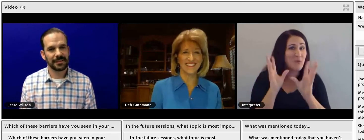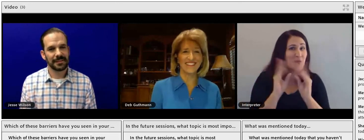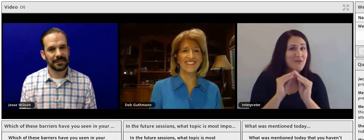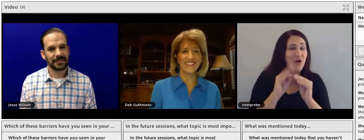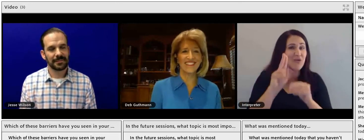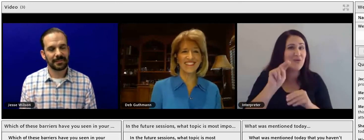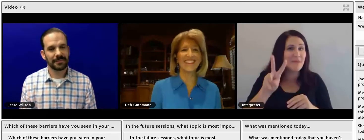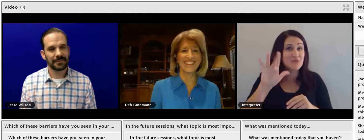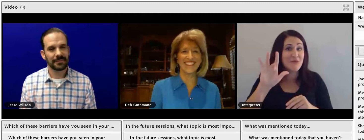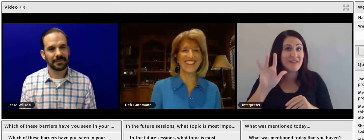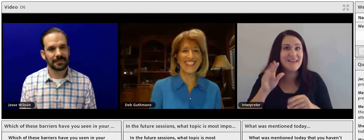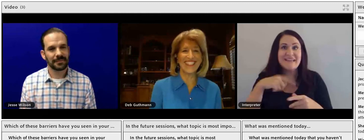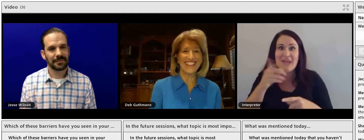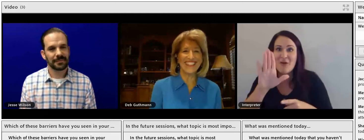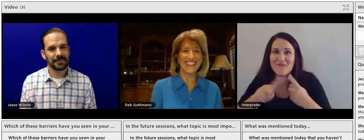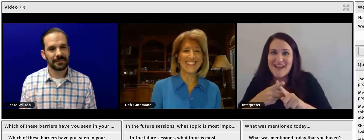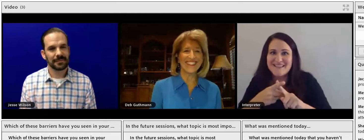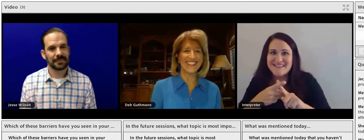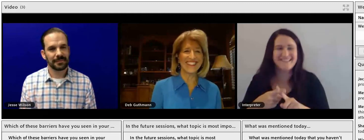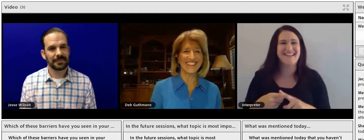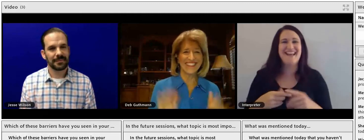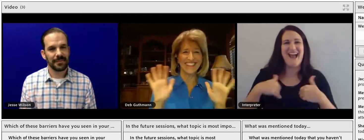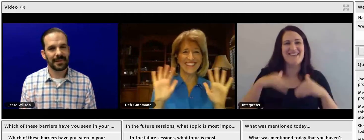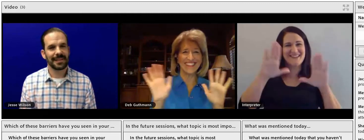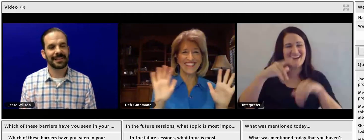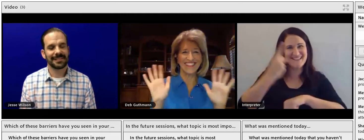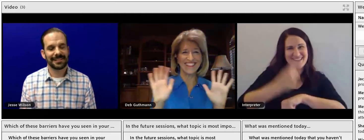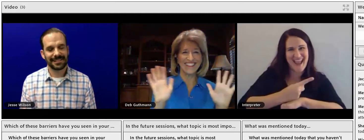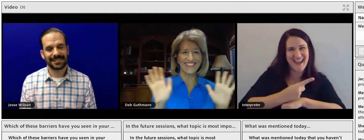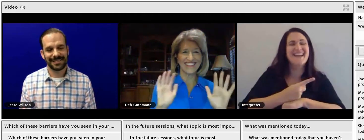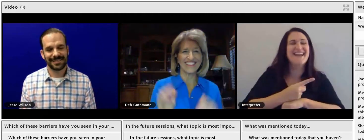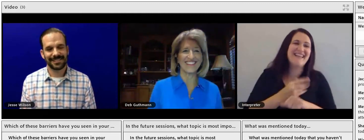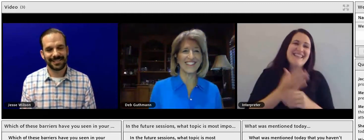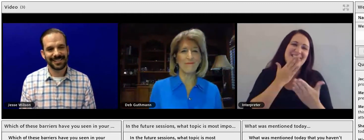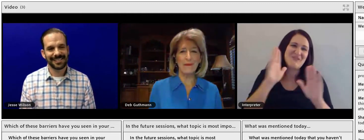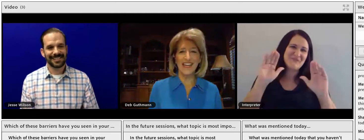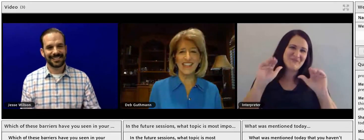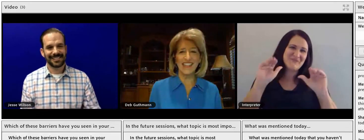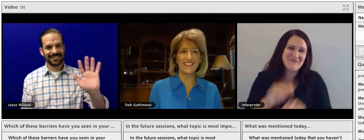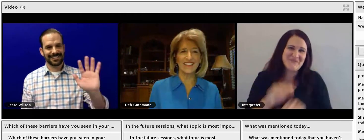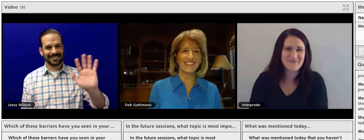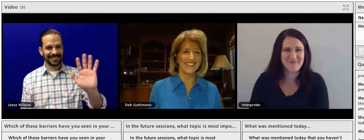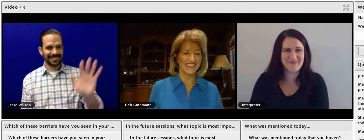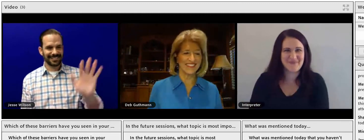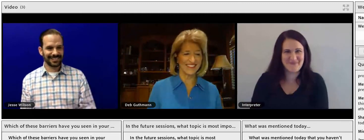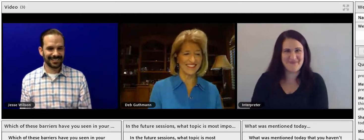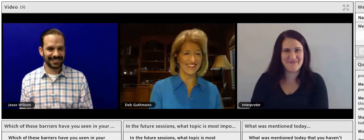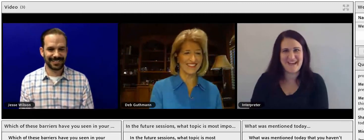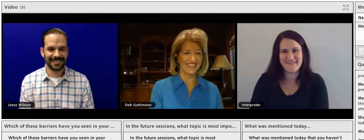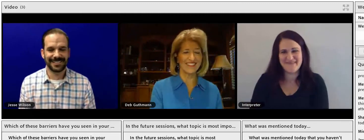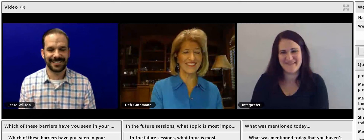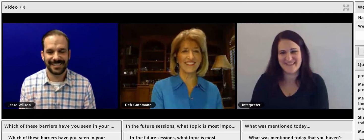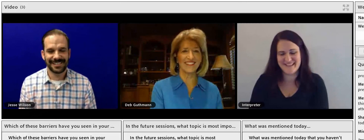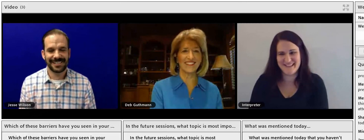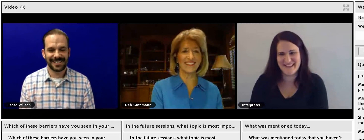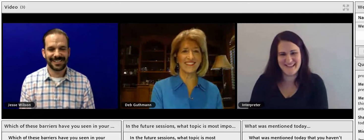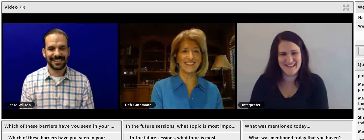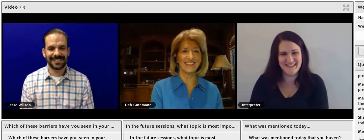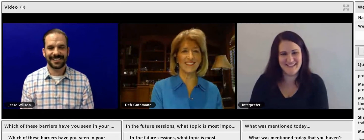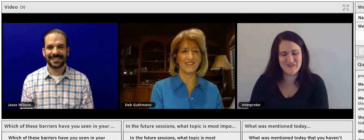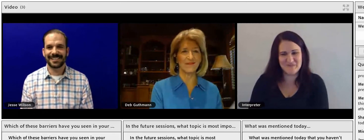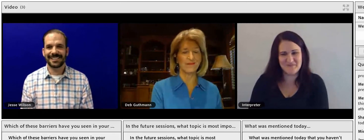your friends. Have a great day. Thank you all. Bye-bye. Bye.